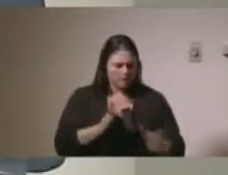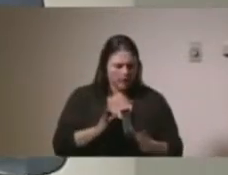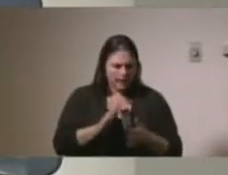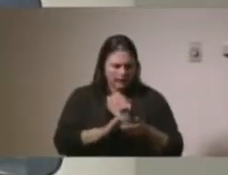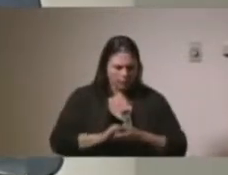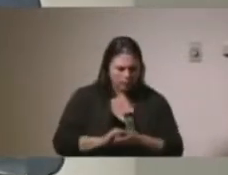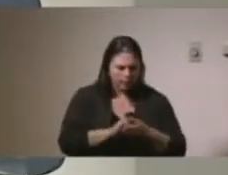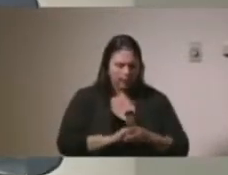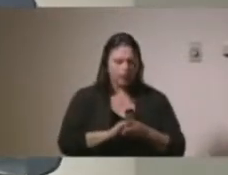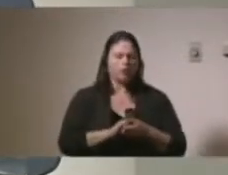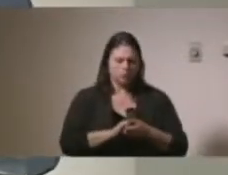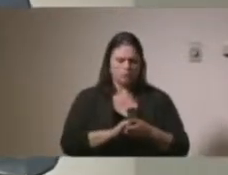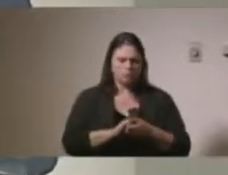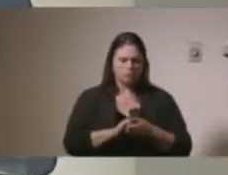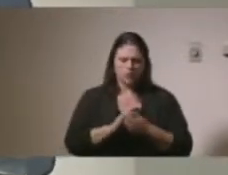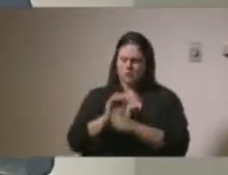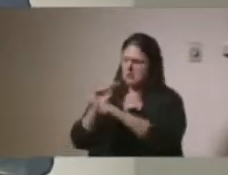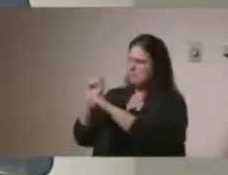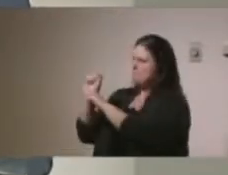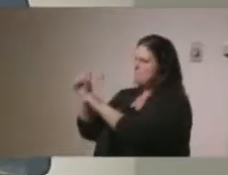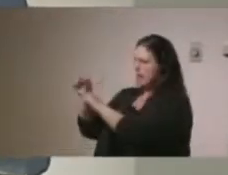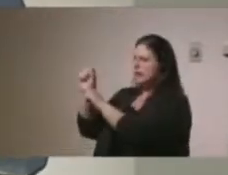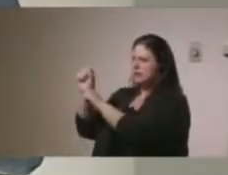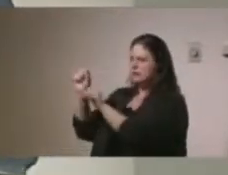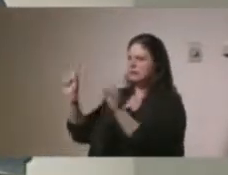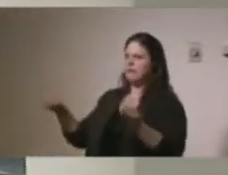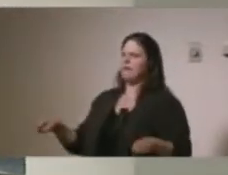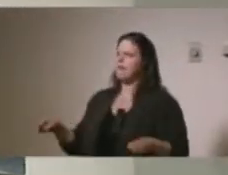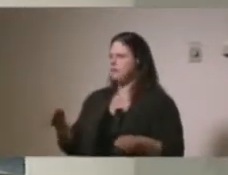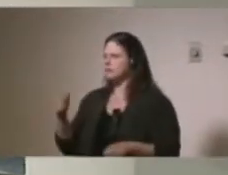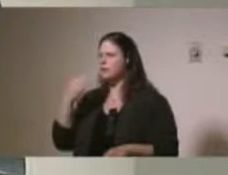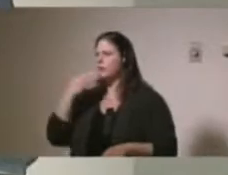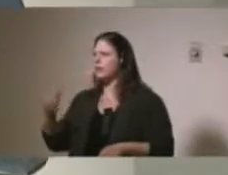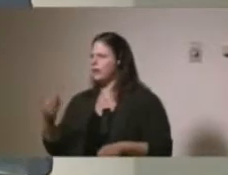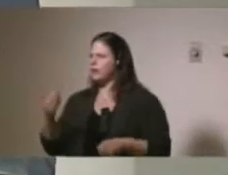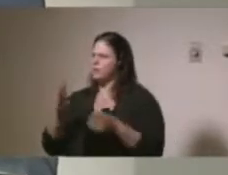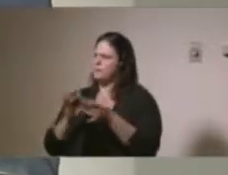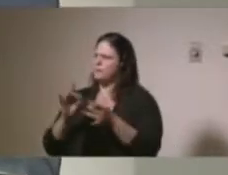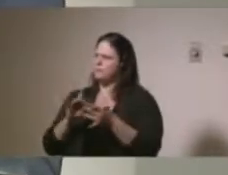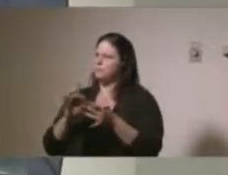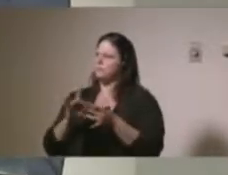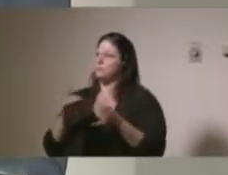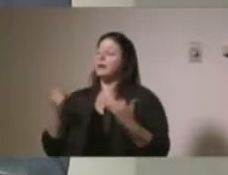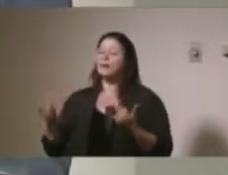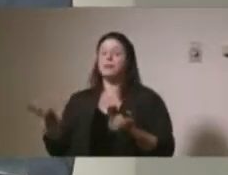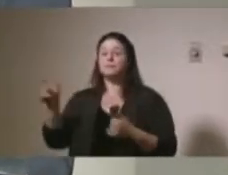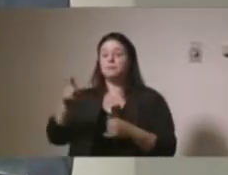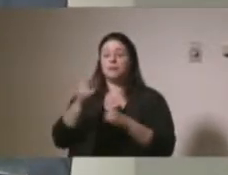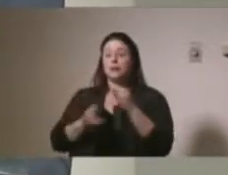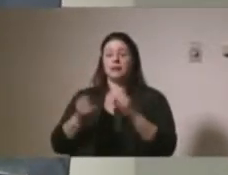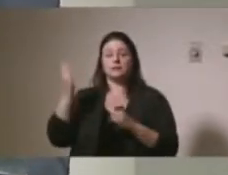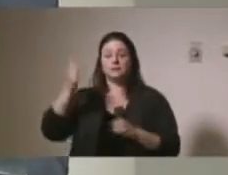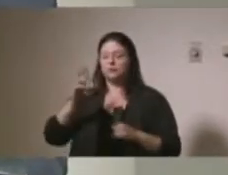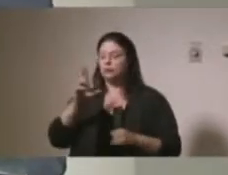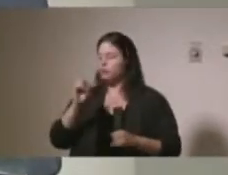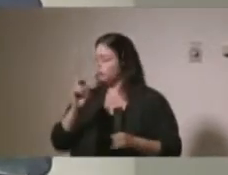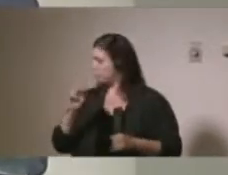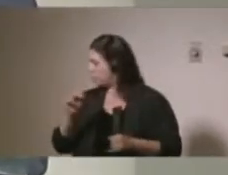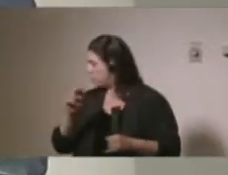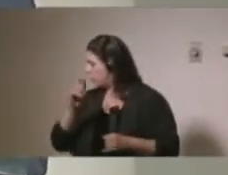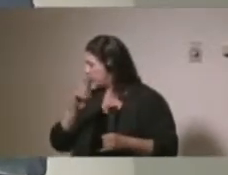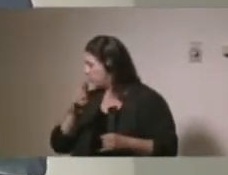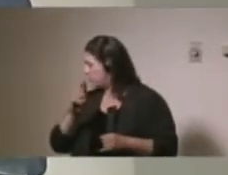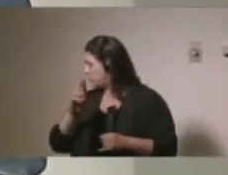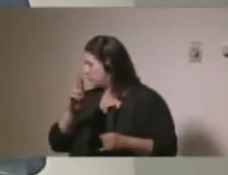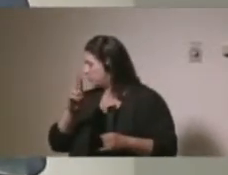together, we will win this fight. So thank you, Ken. So our last speaker is Rousseau. So